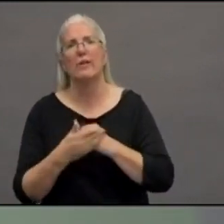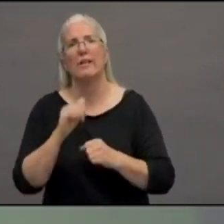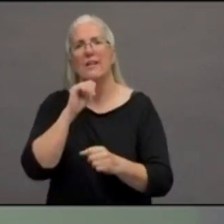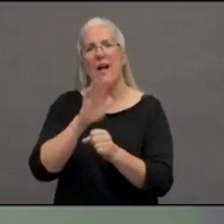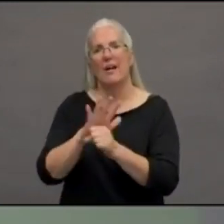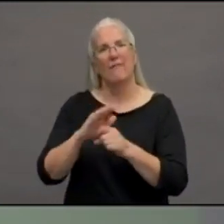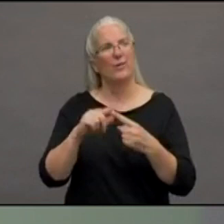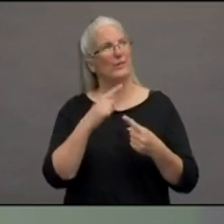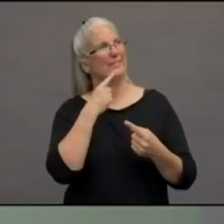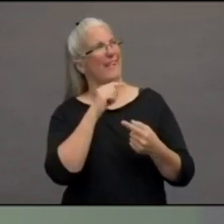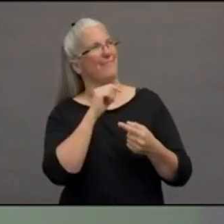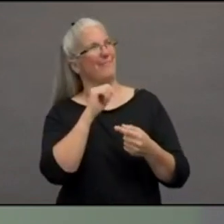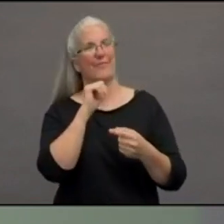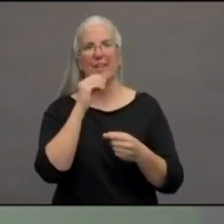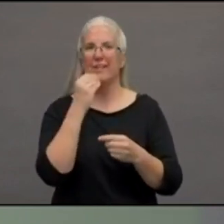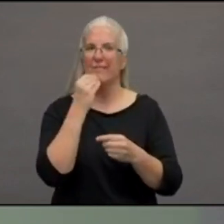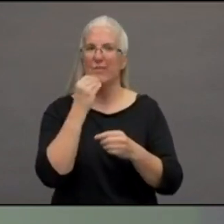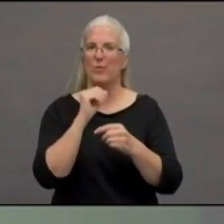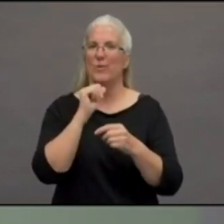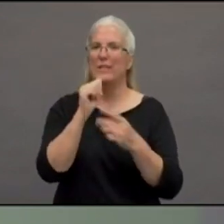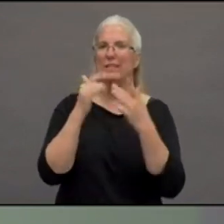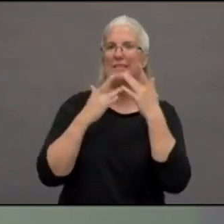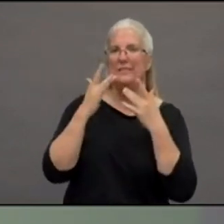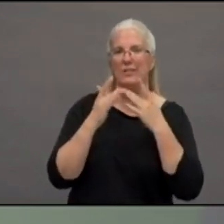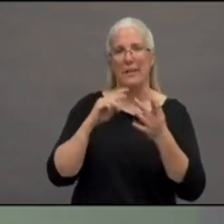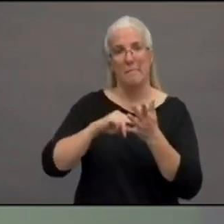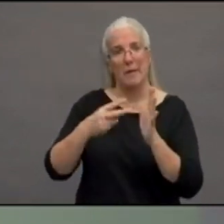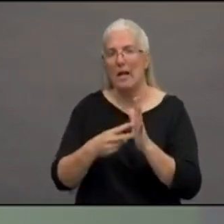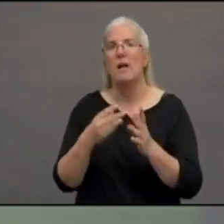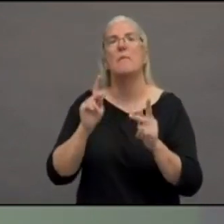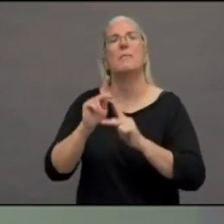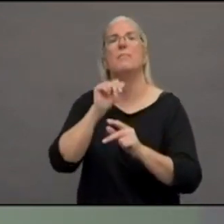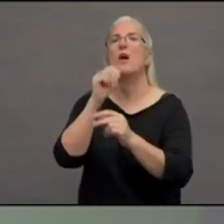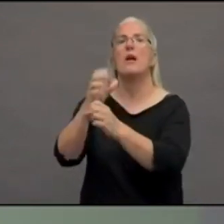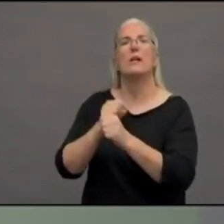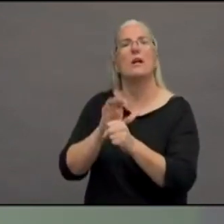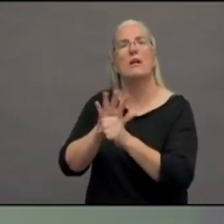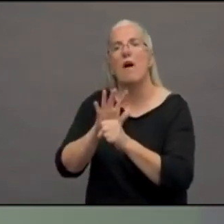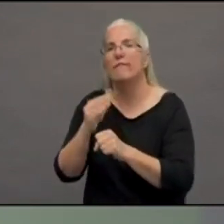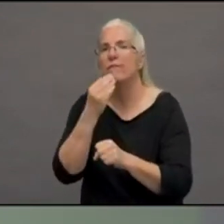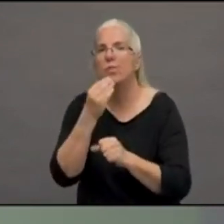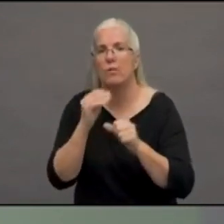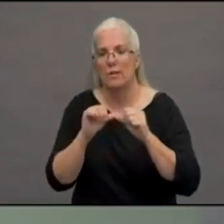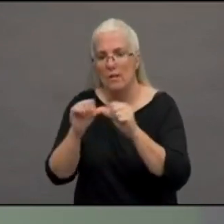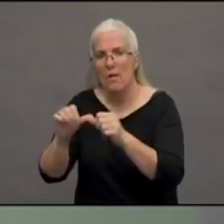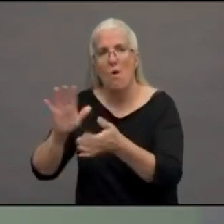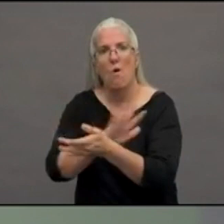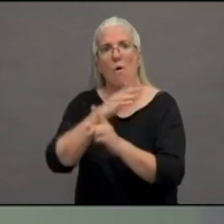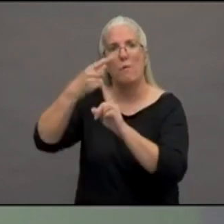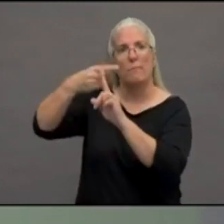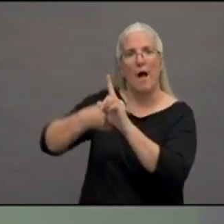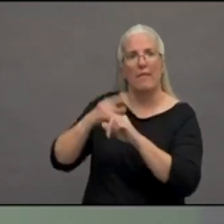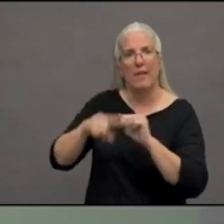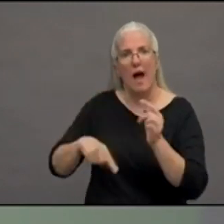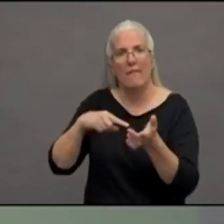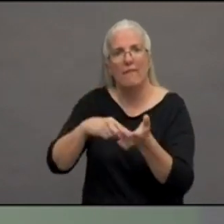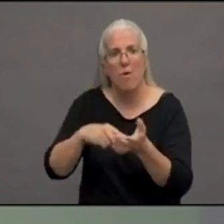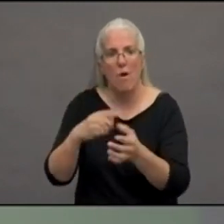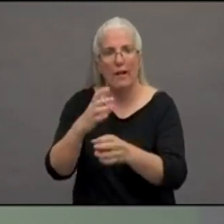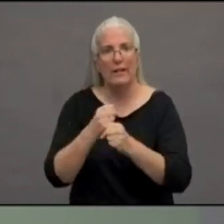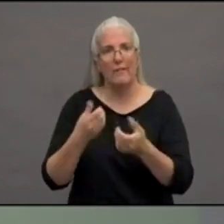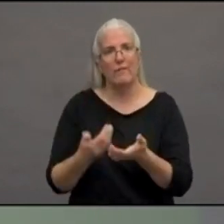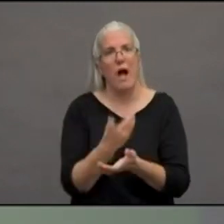don't have enough food to last them throughout the whole month, and they can't afford to buy fresh, healthy food. With the pandemic, those numbers have